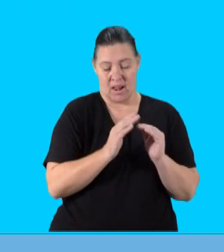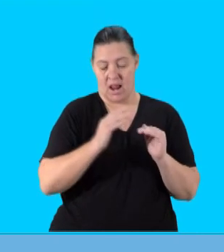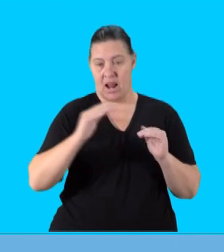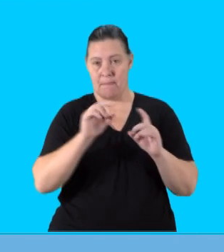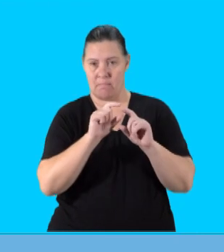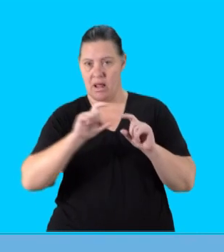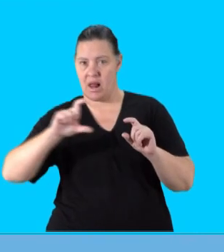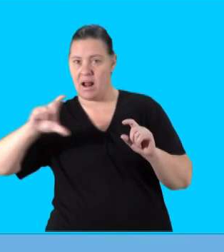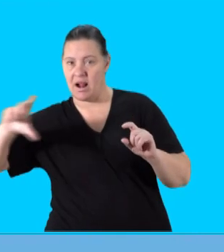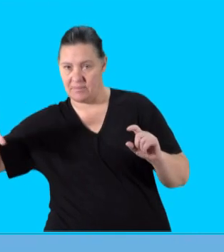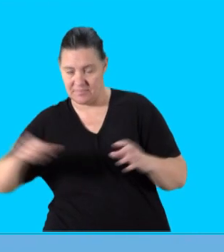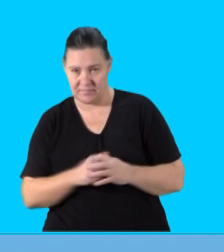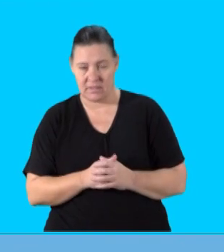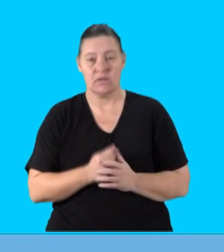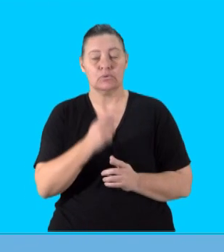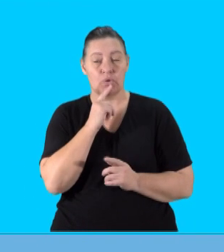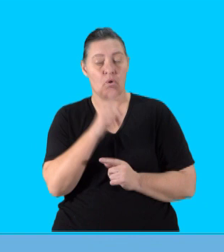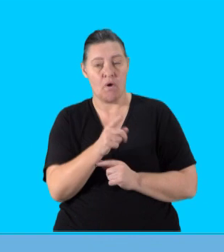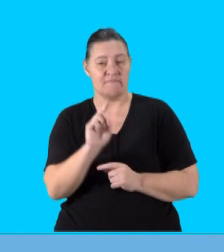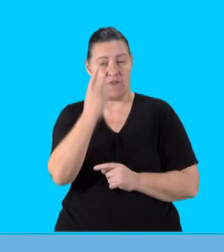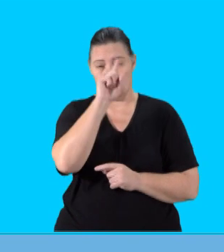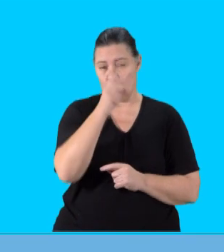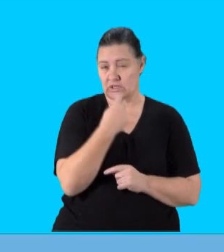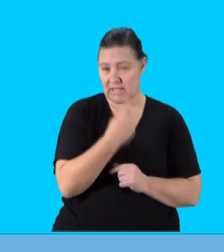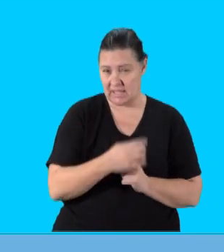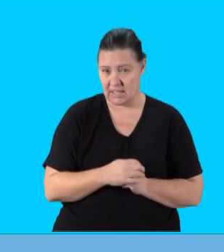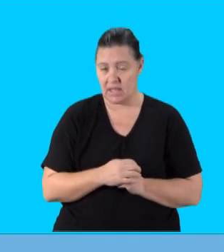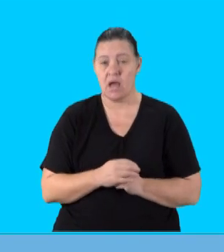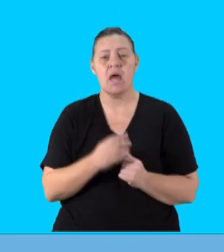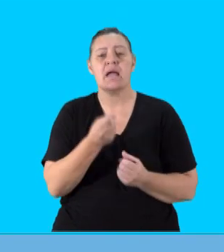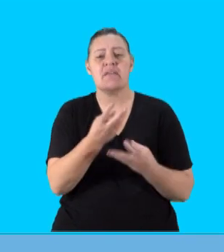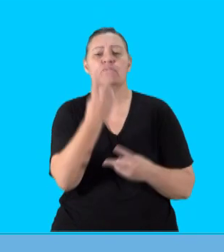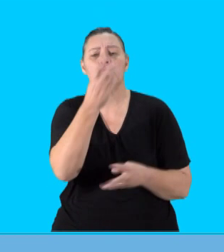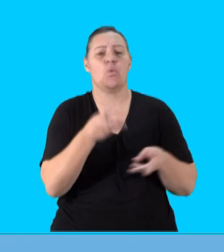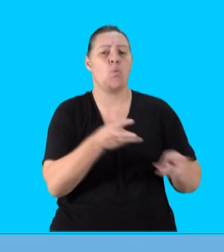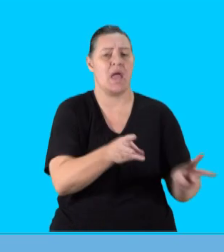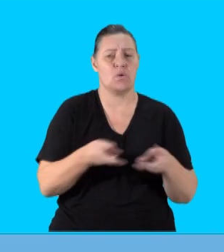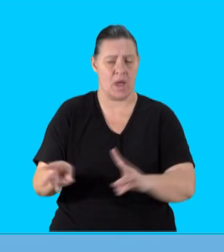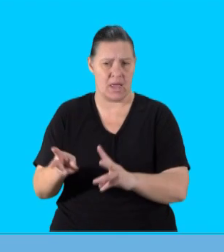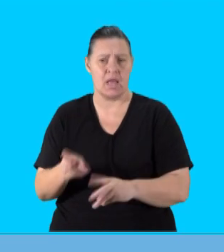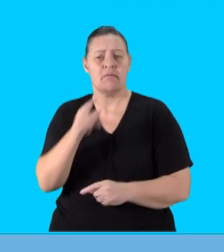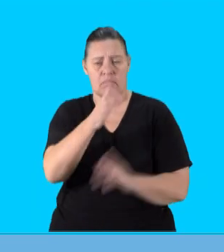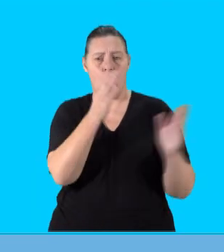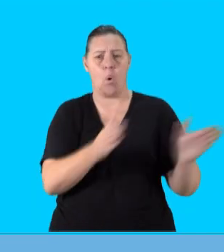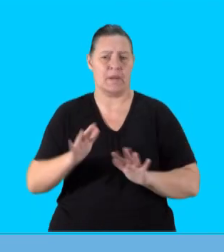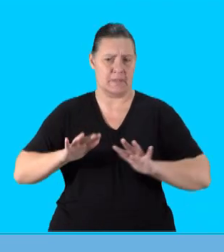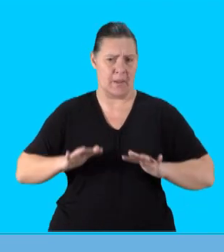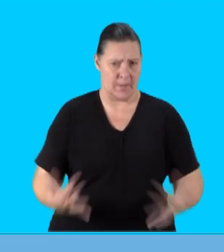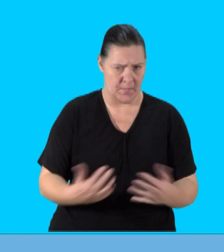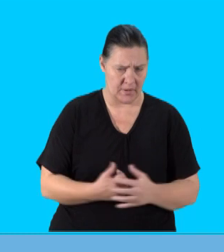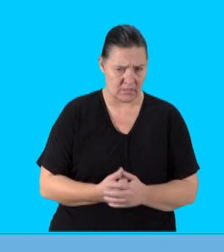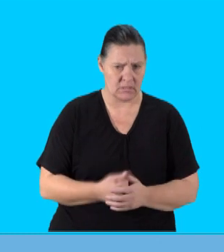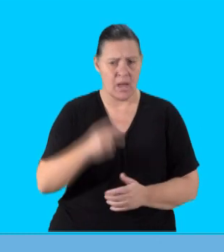Then let's dive down to the first question. So first question says, name at least 2 ways the periodic table is